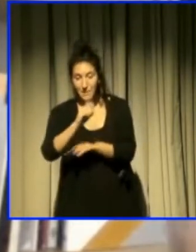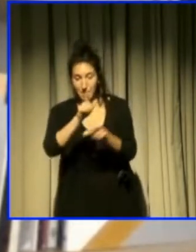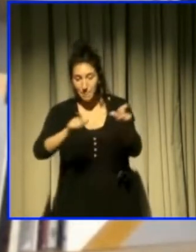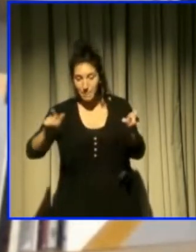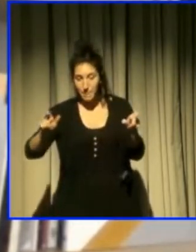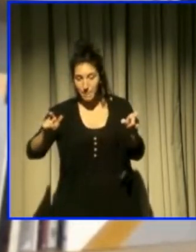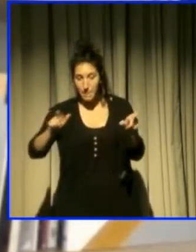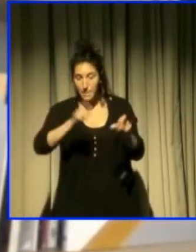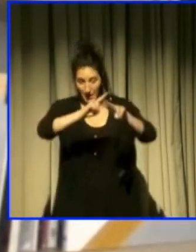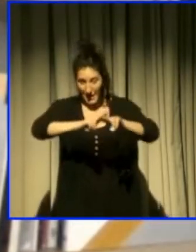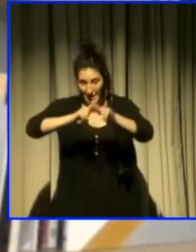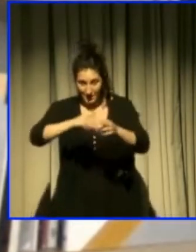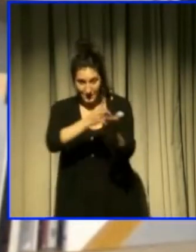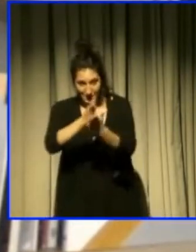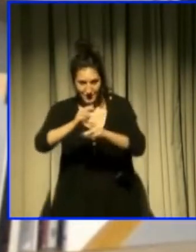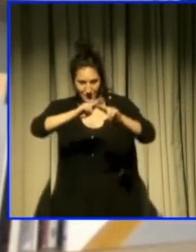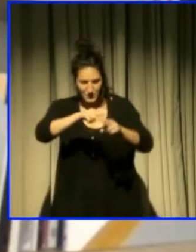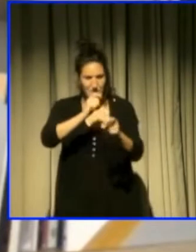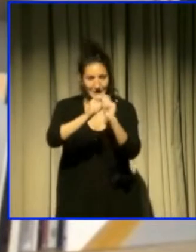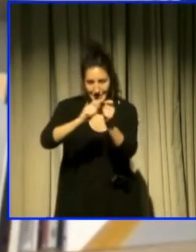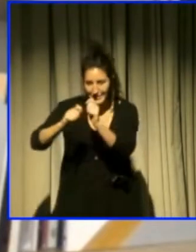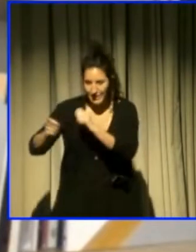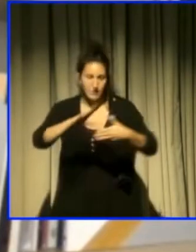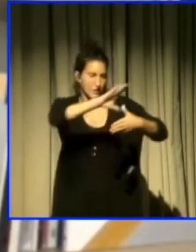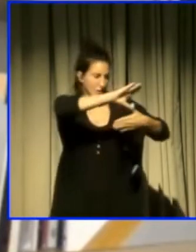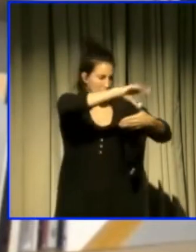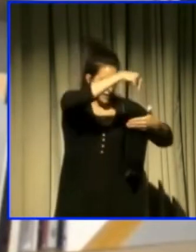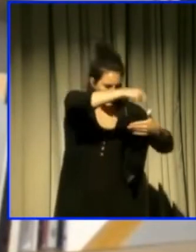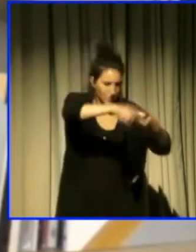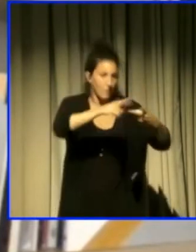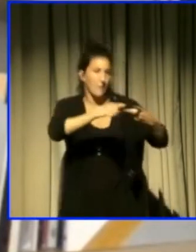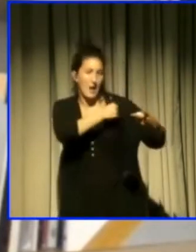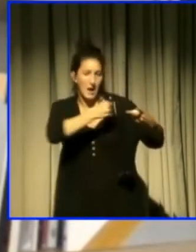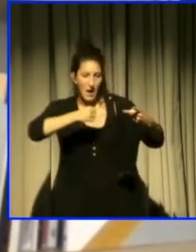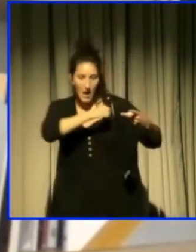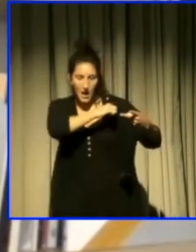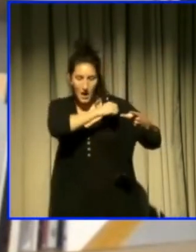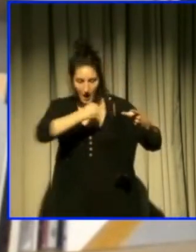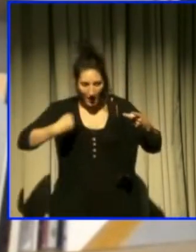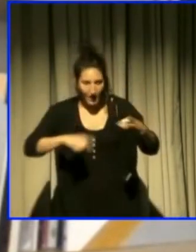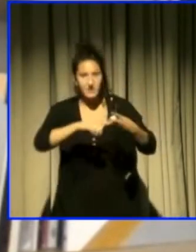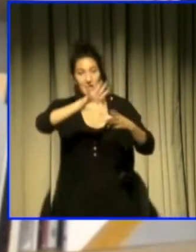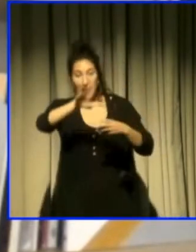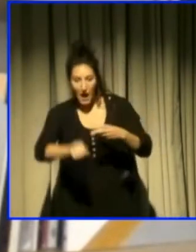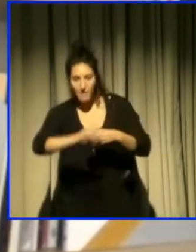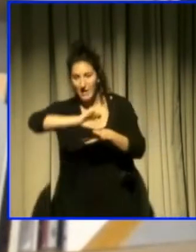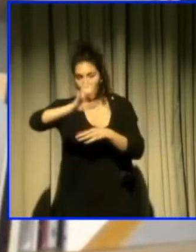America, from Asia, from Russia, from Africa. And they also shared with me their own